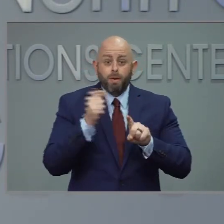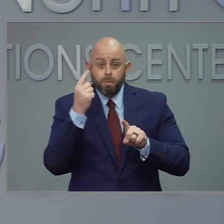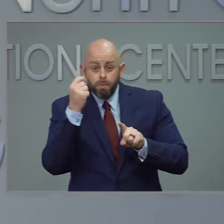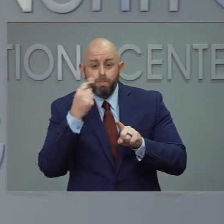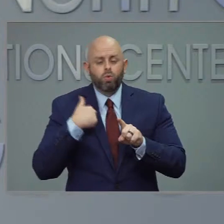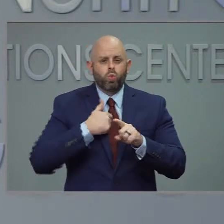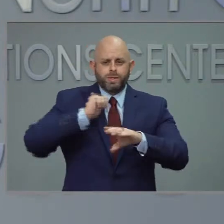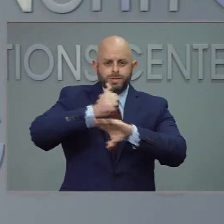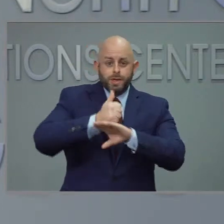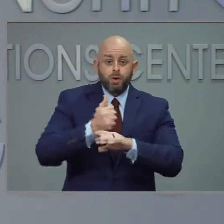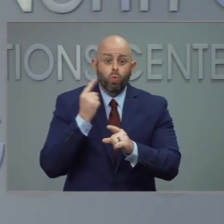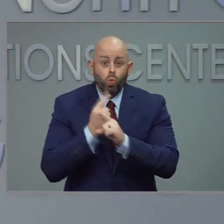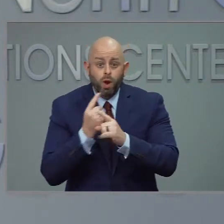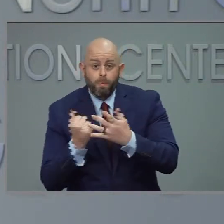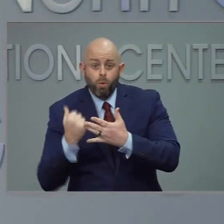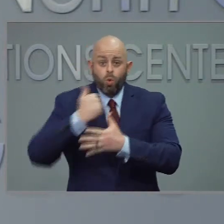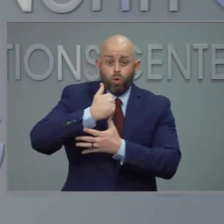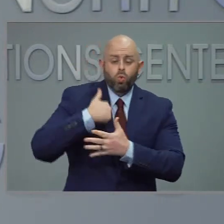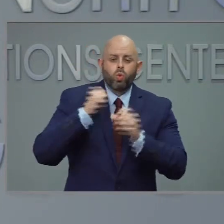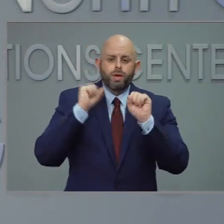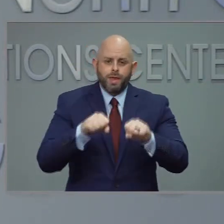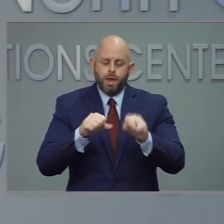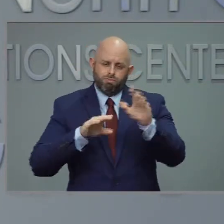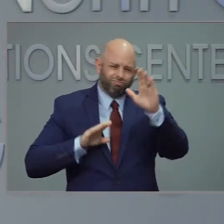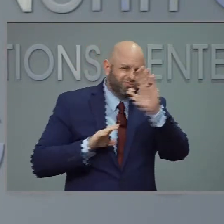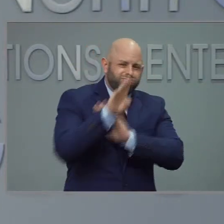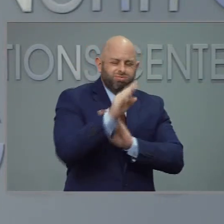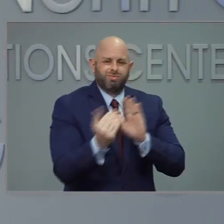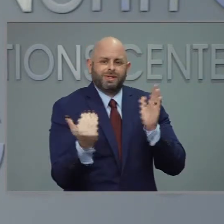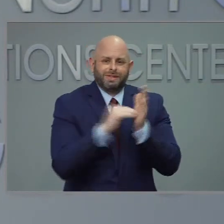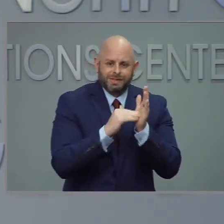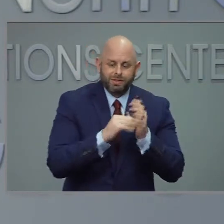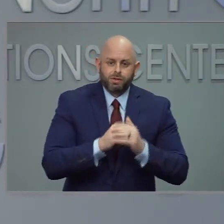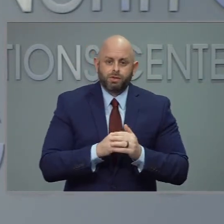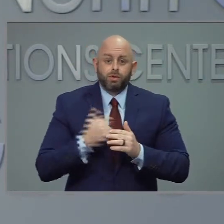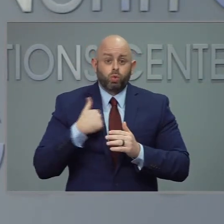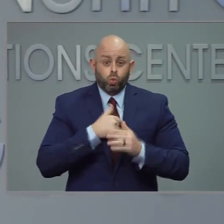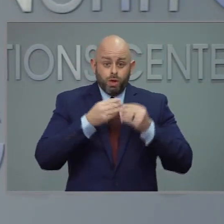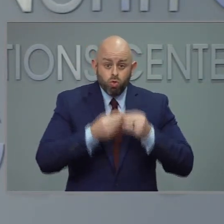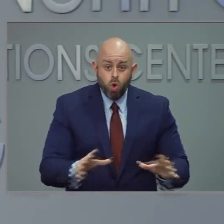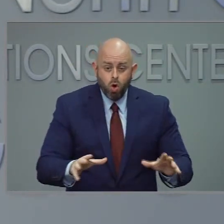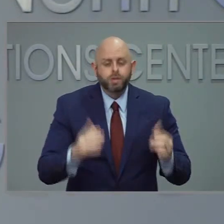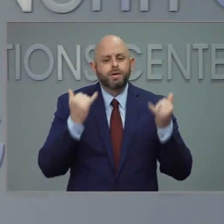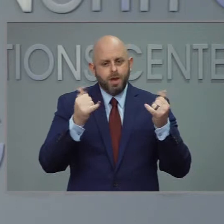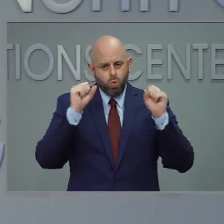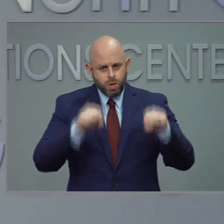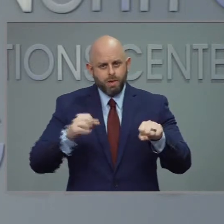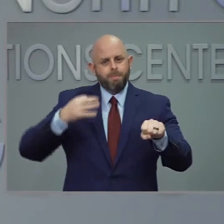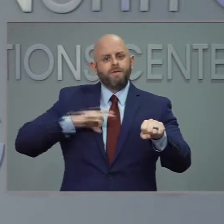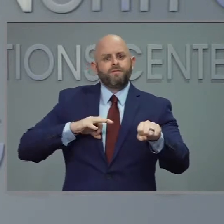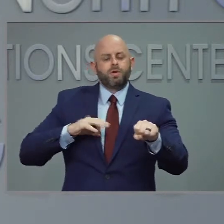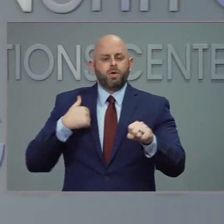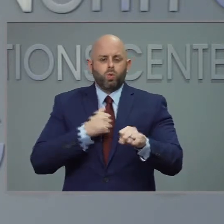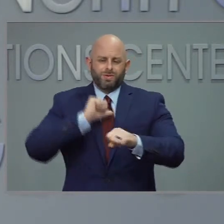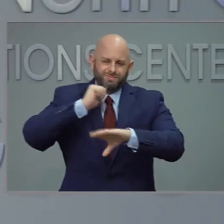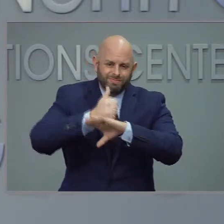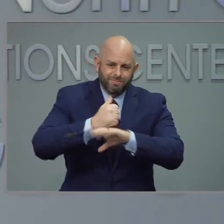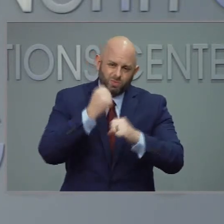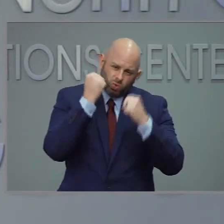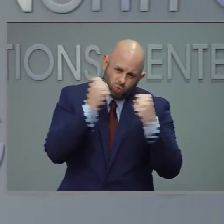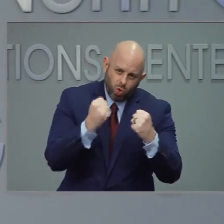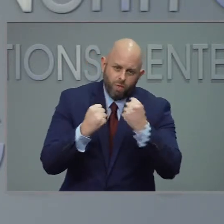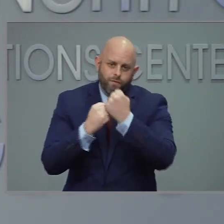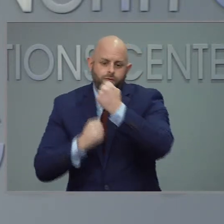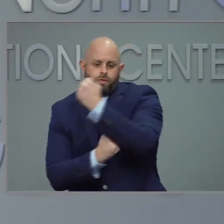priorities, we can recover the education and economic losses and lay a strong foundation for our